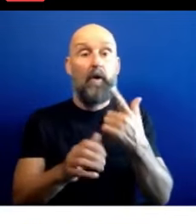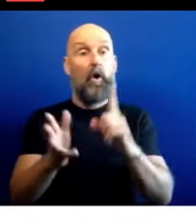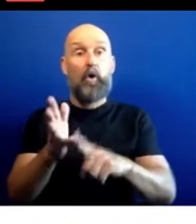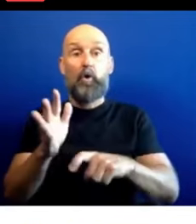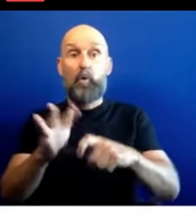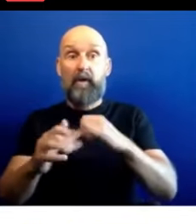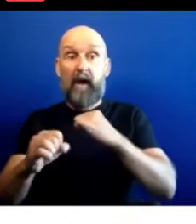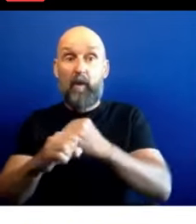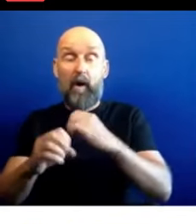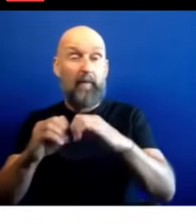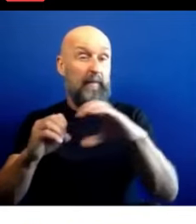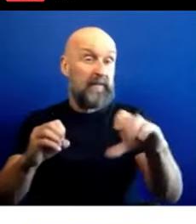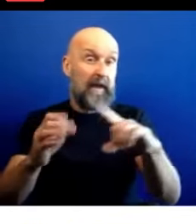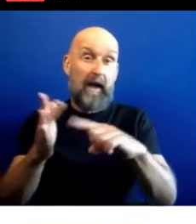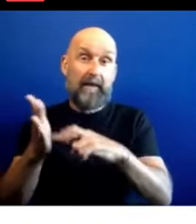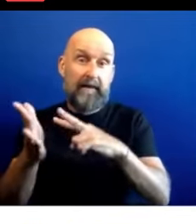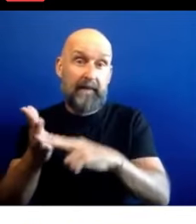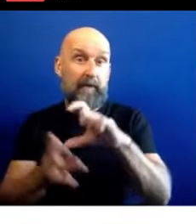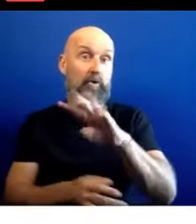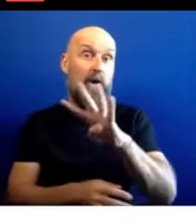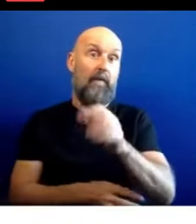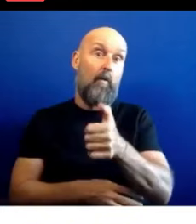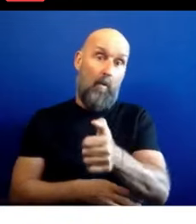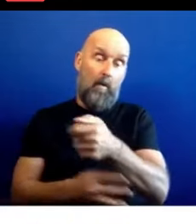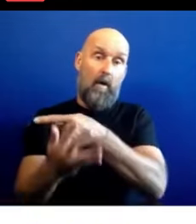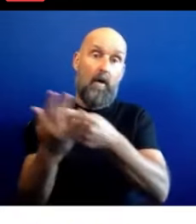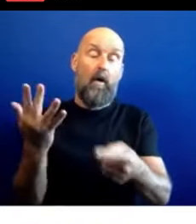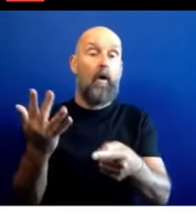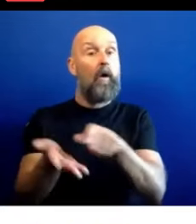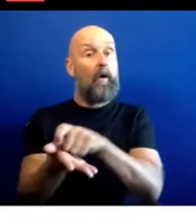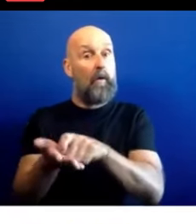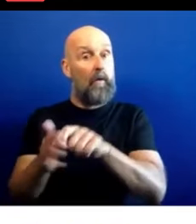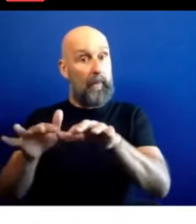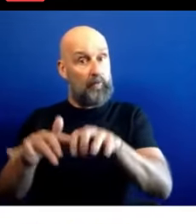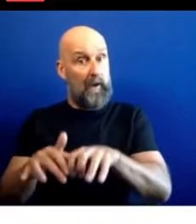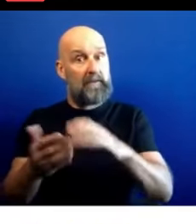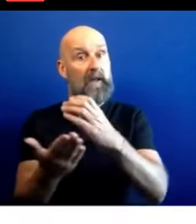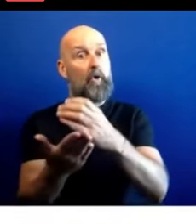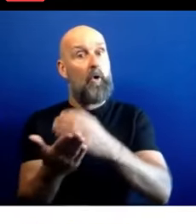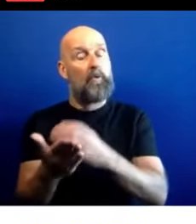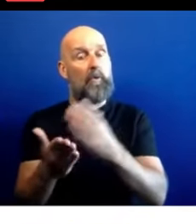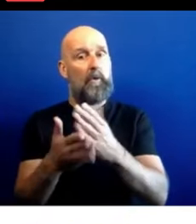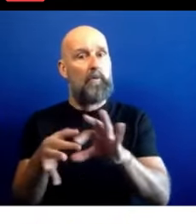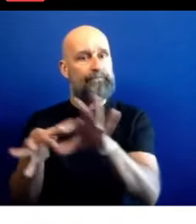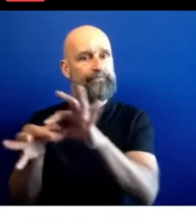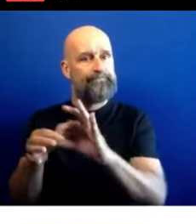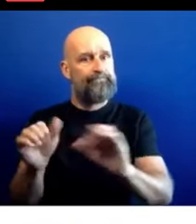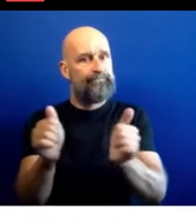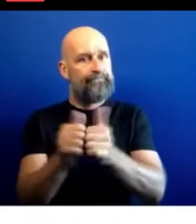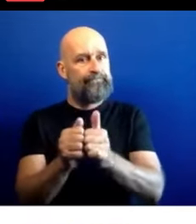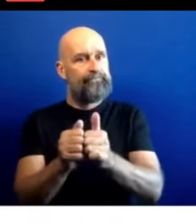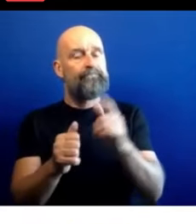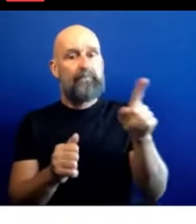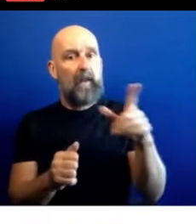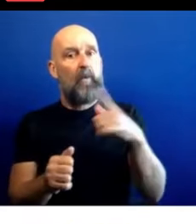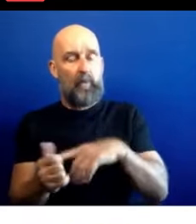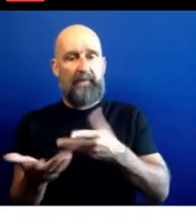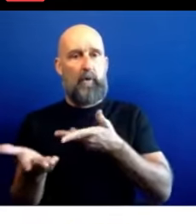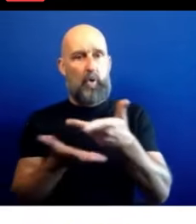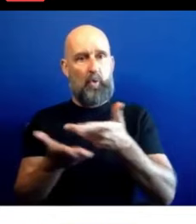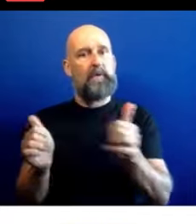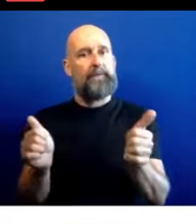BBC, ITV, Channel 4, all the writers are contracted under a collectively bargained agreement which we've negotiated.